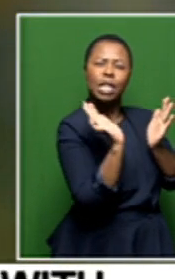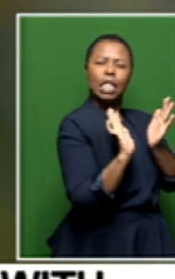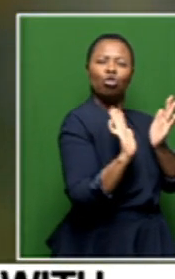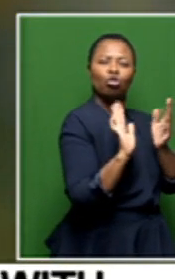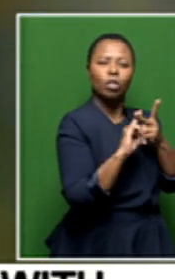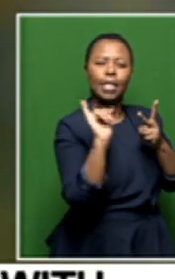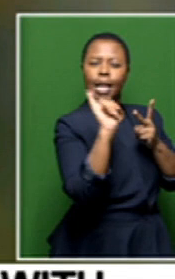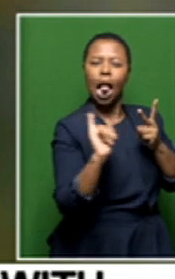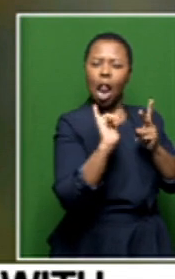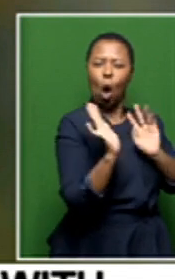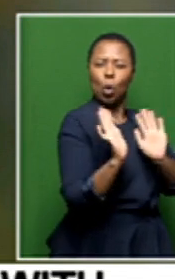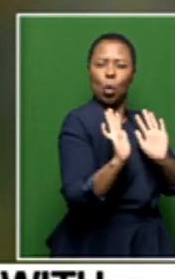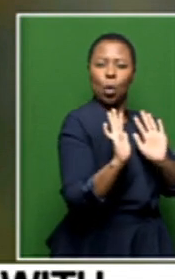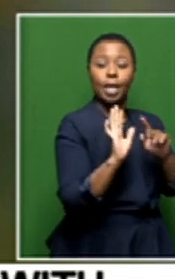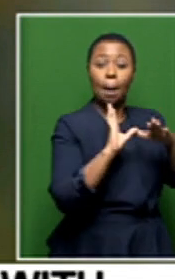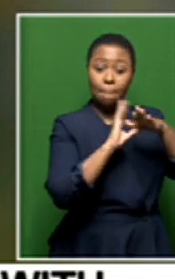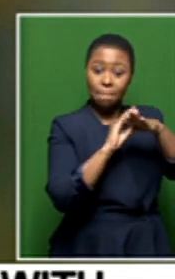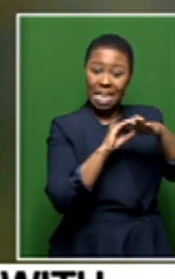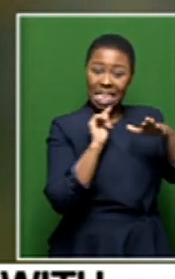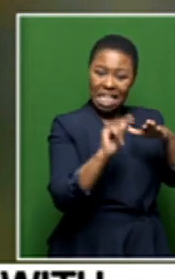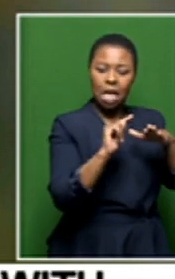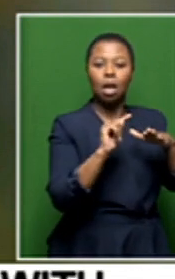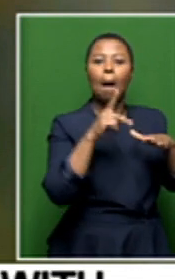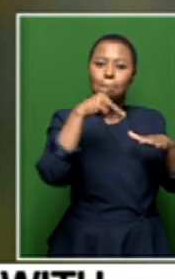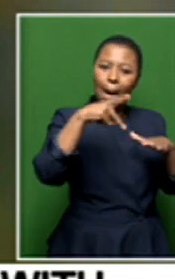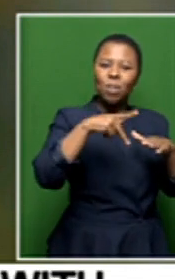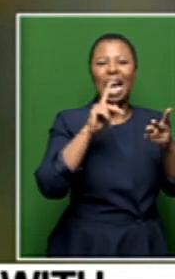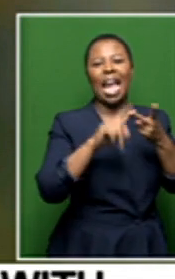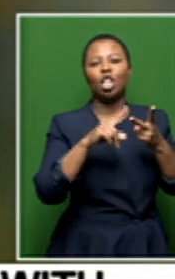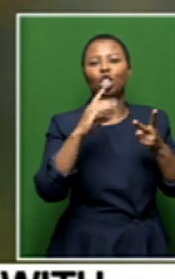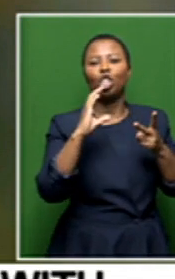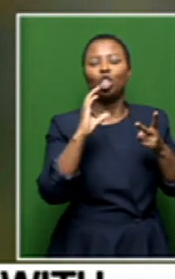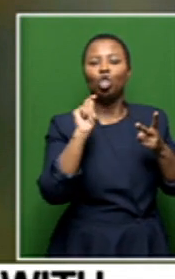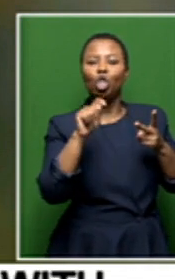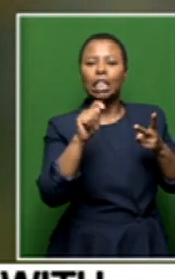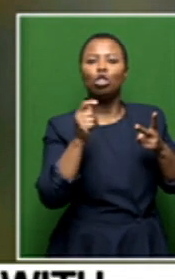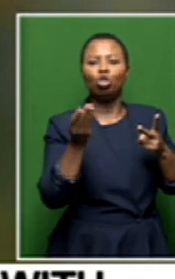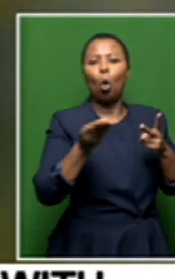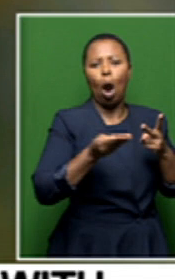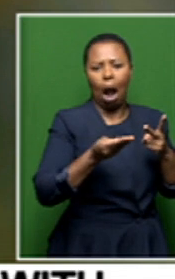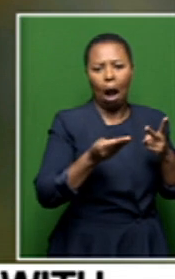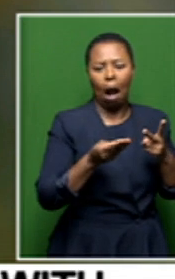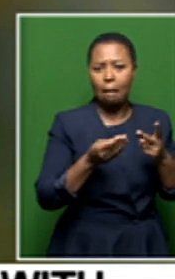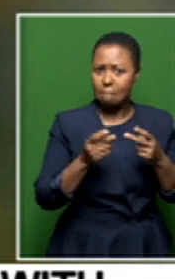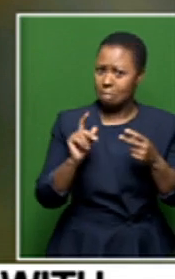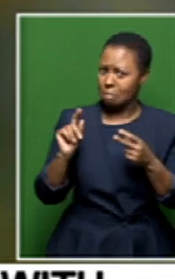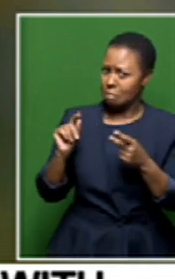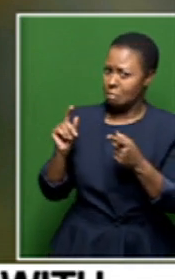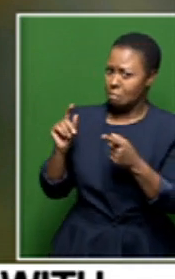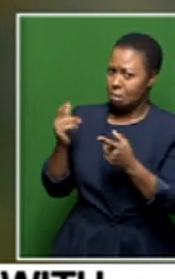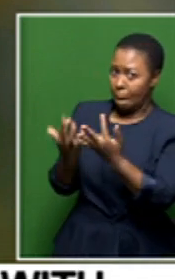That Okay. meat was cooked purely with paprika and chicken stock. How though? You add the paprika as you boiling